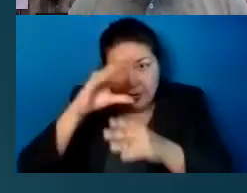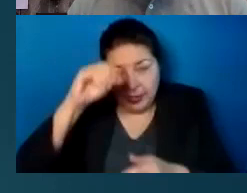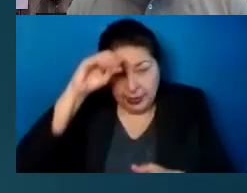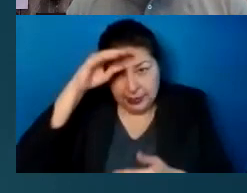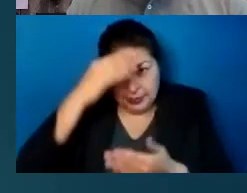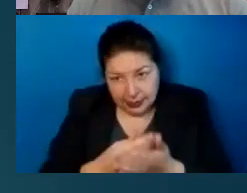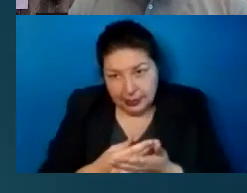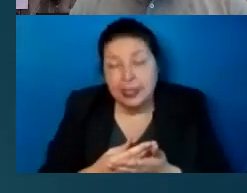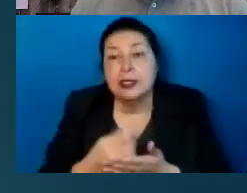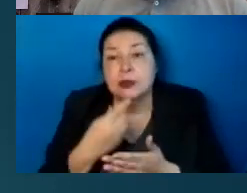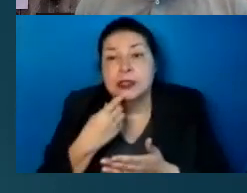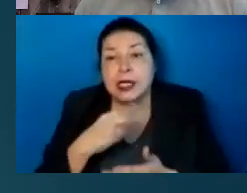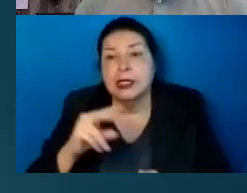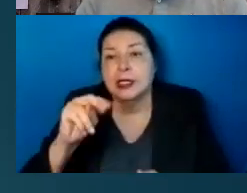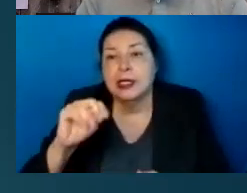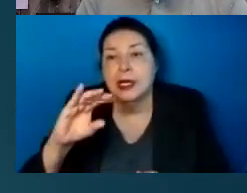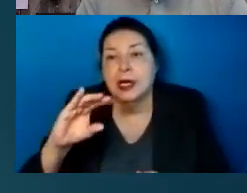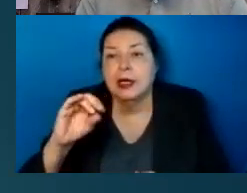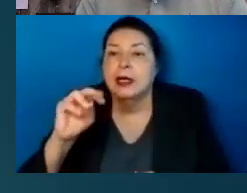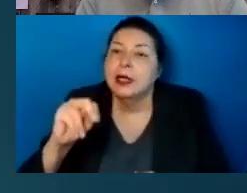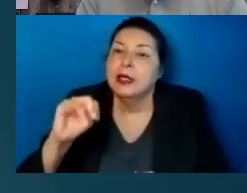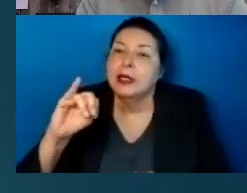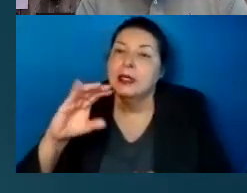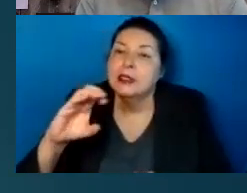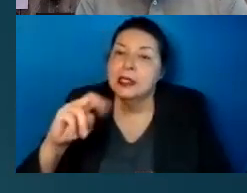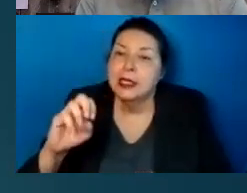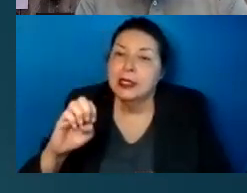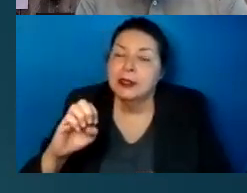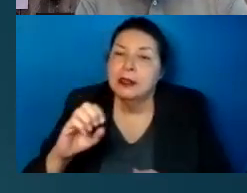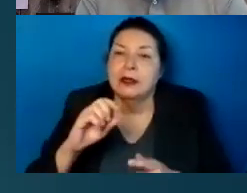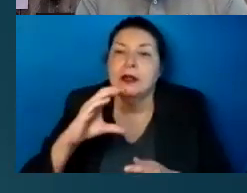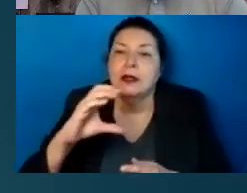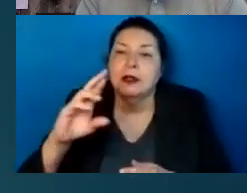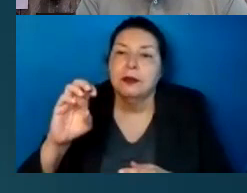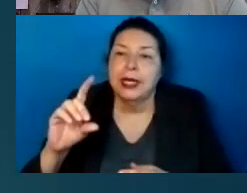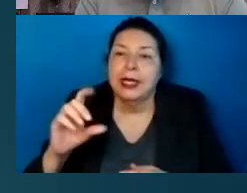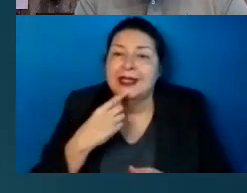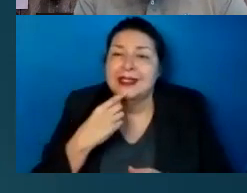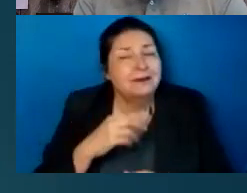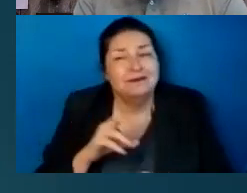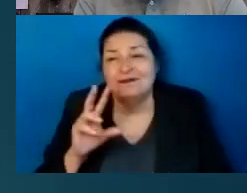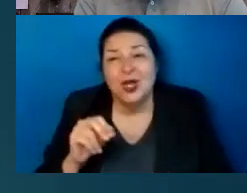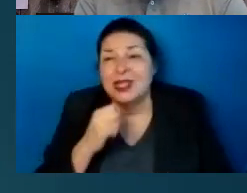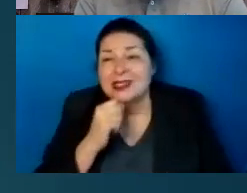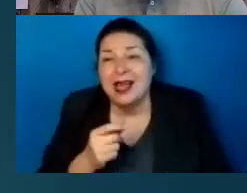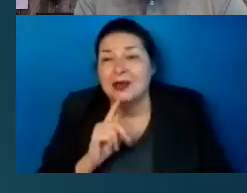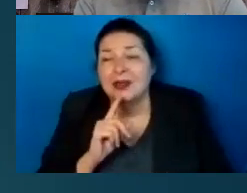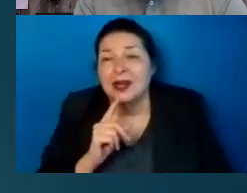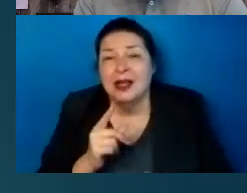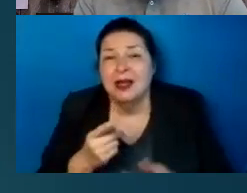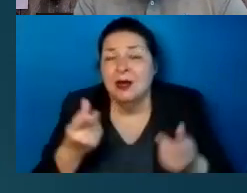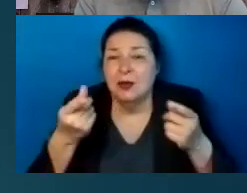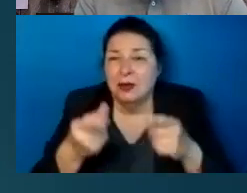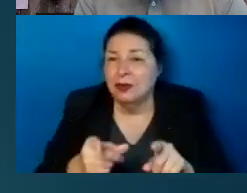do in the Nicene Creed, they say, no, that's not the case, because that wasn't in the